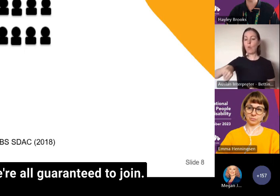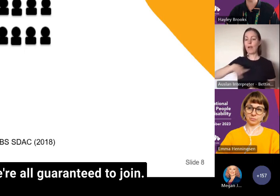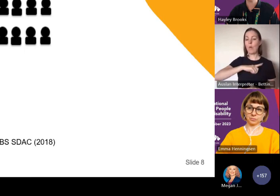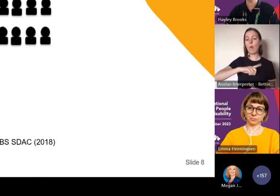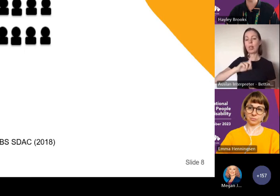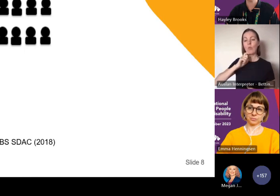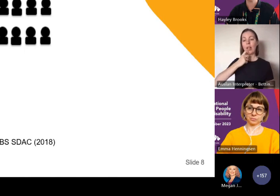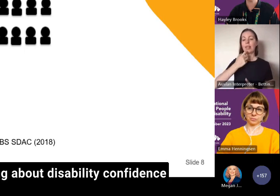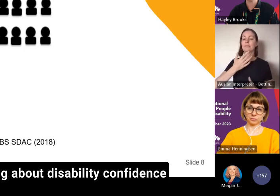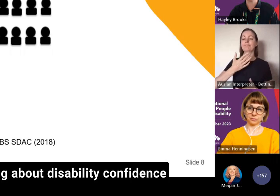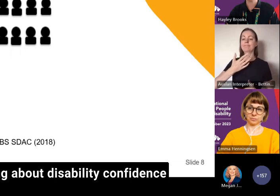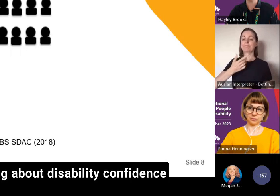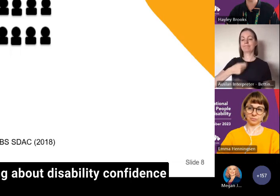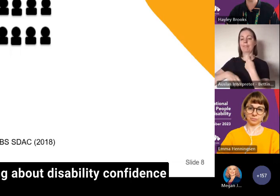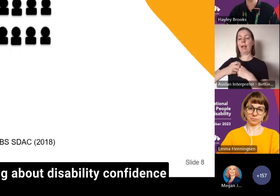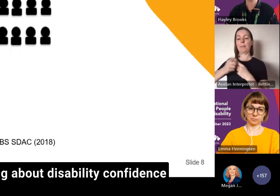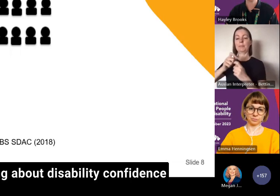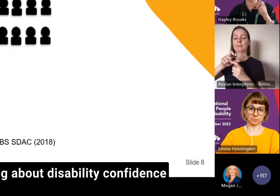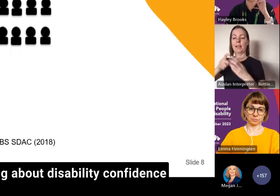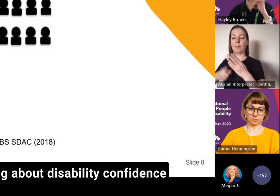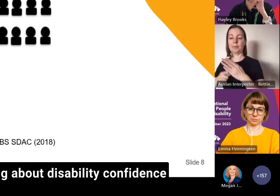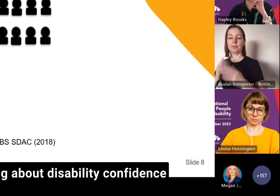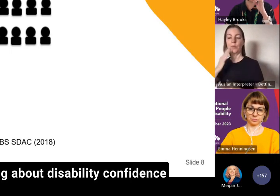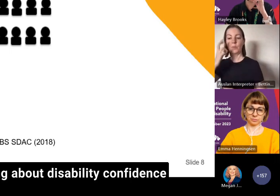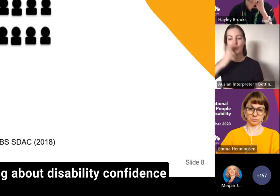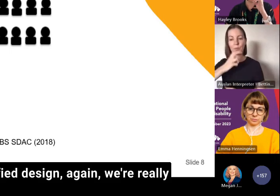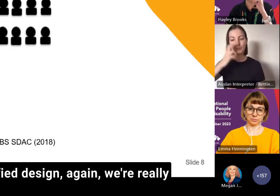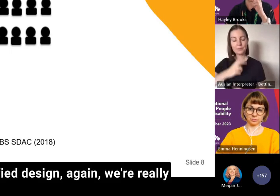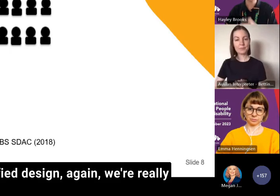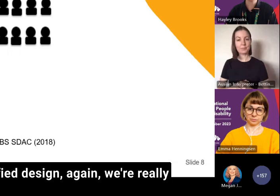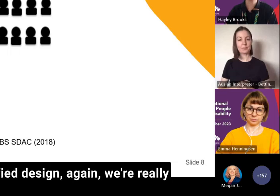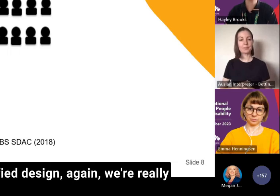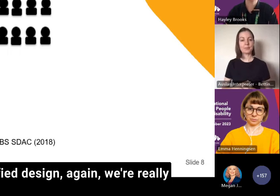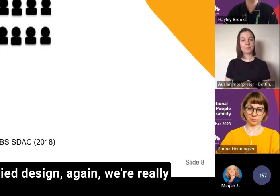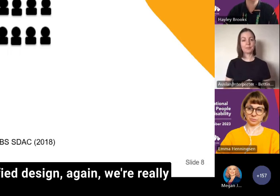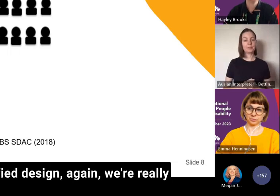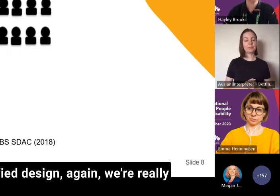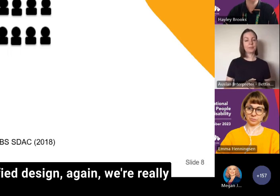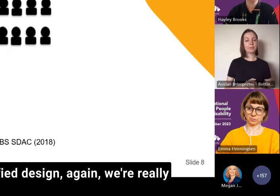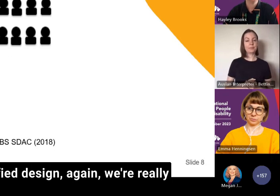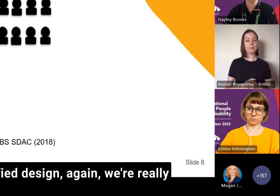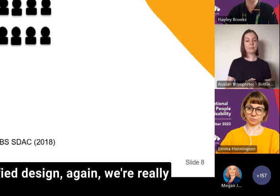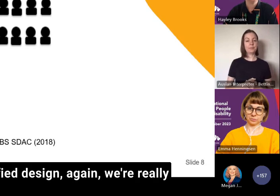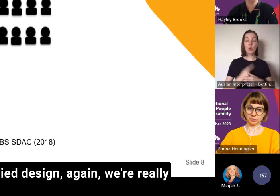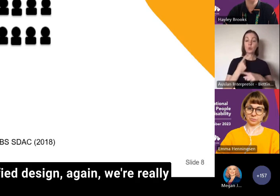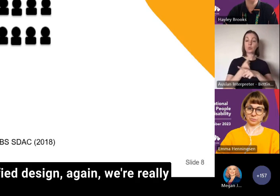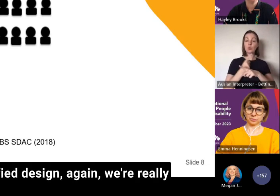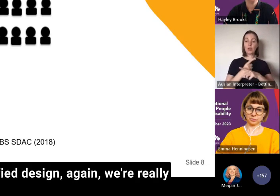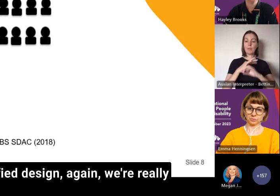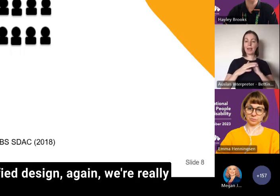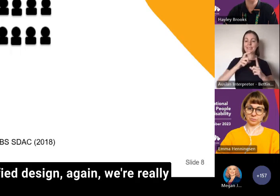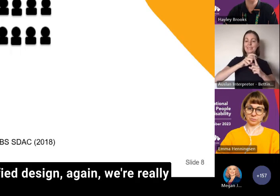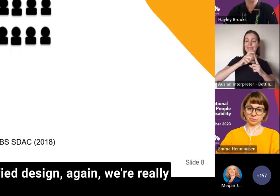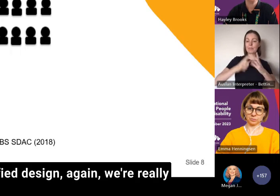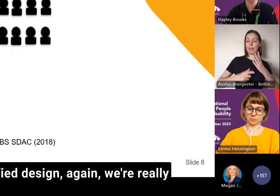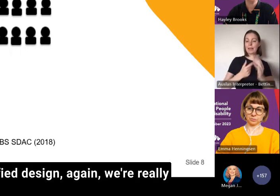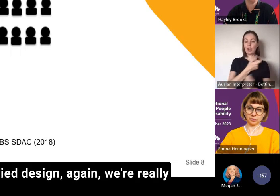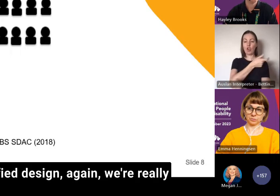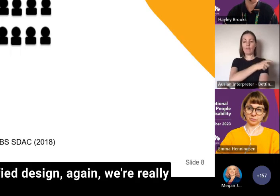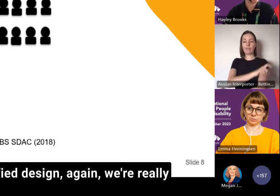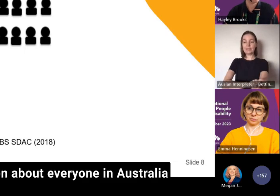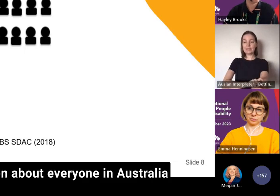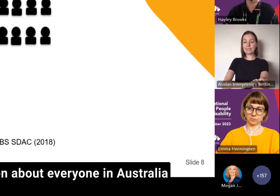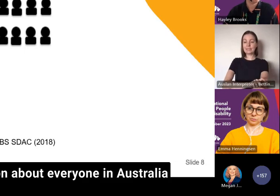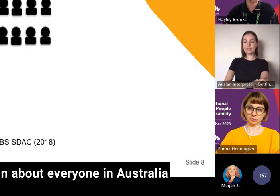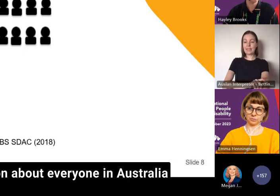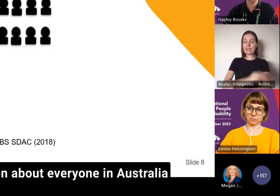join. So when we're talking about disability confidence today, through dignified design, again,